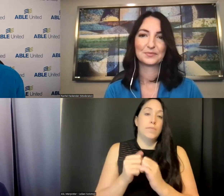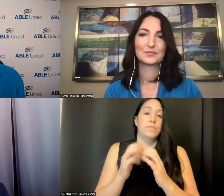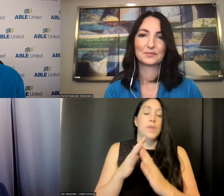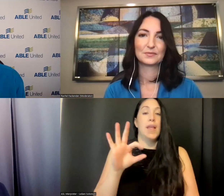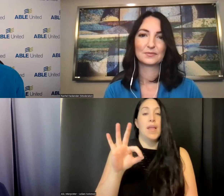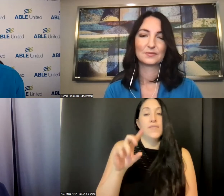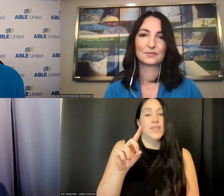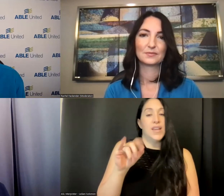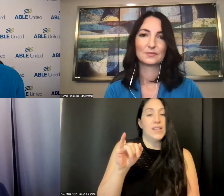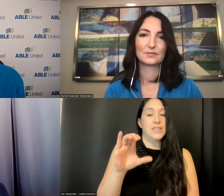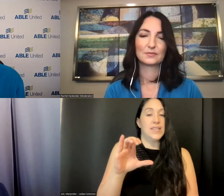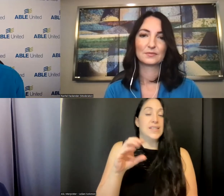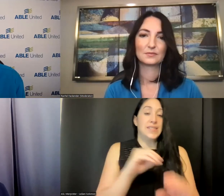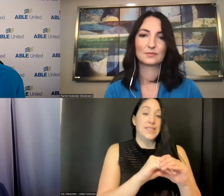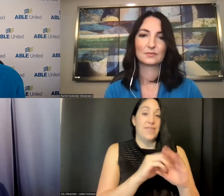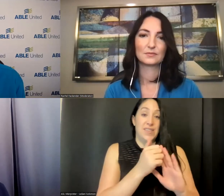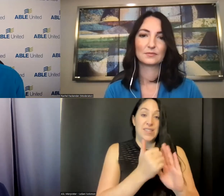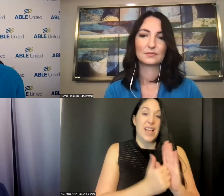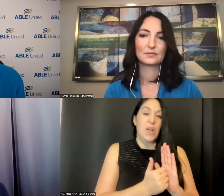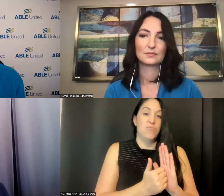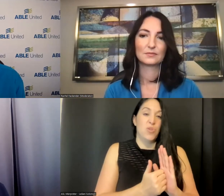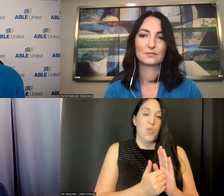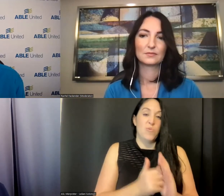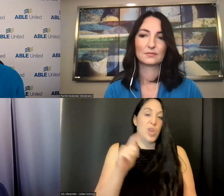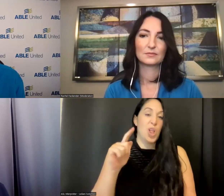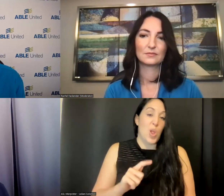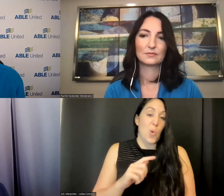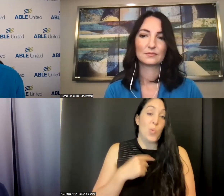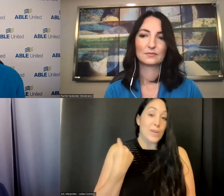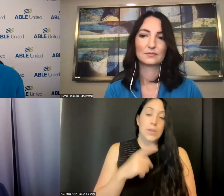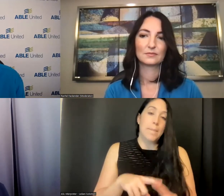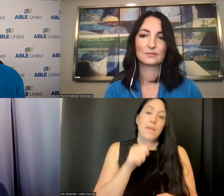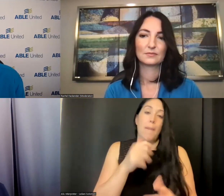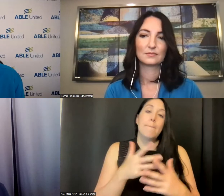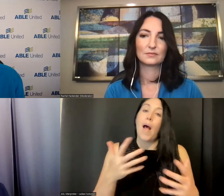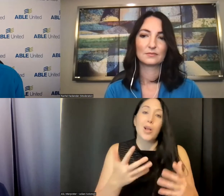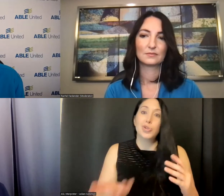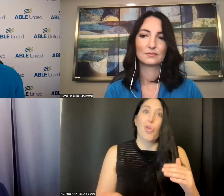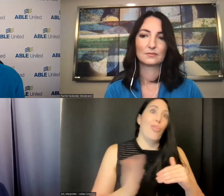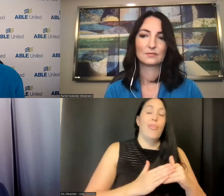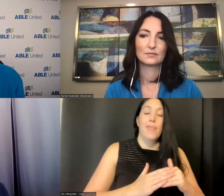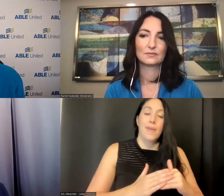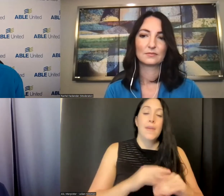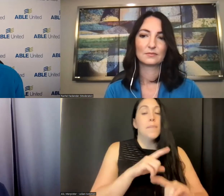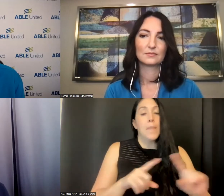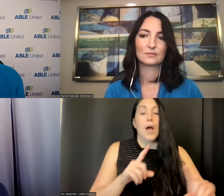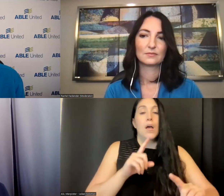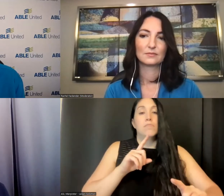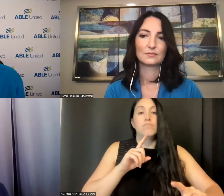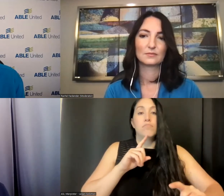account. Low risk, but low return, but it provides that assurance of an FDIC